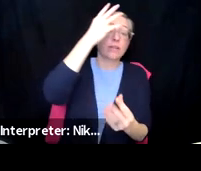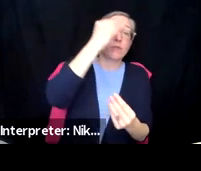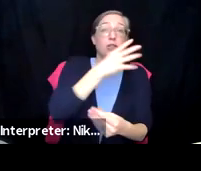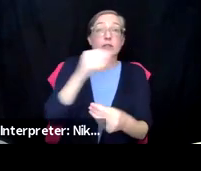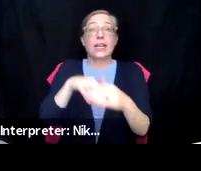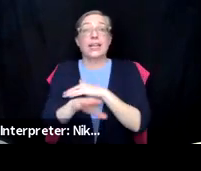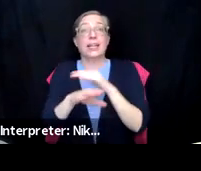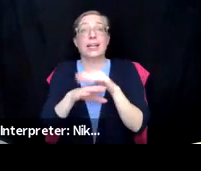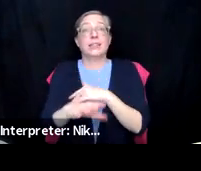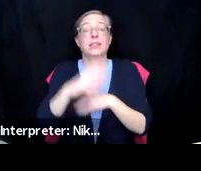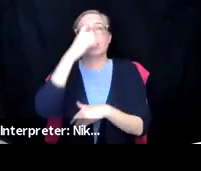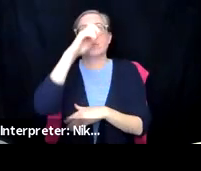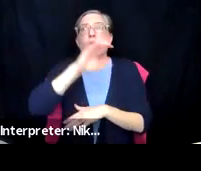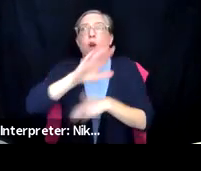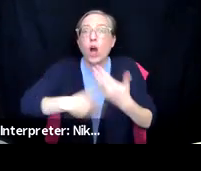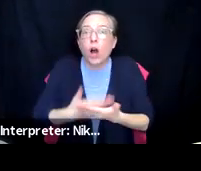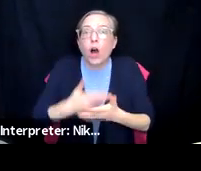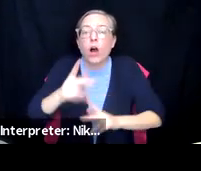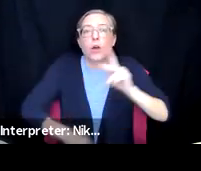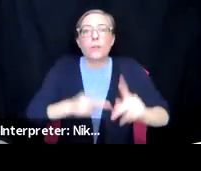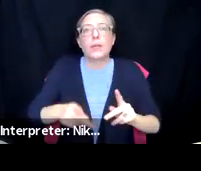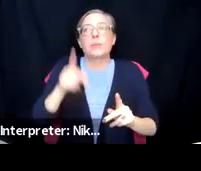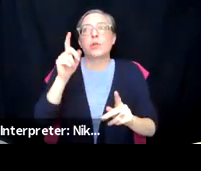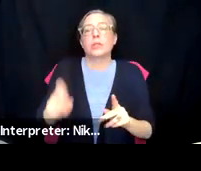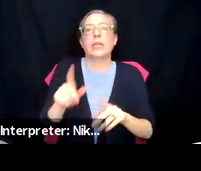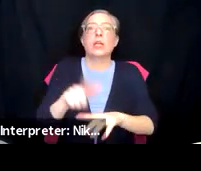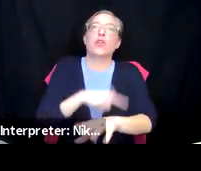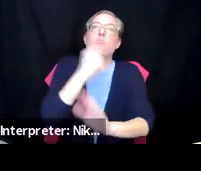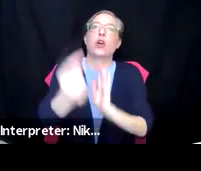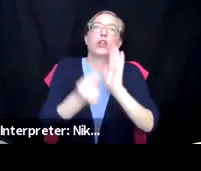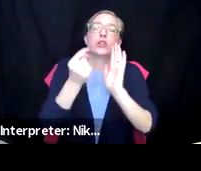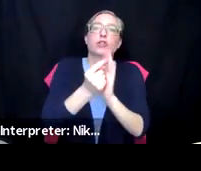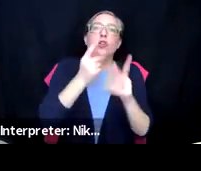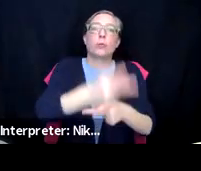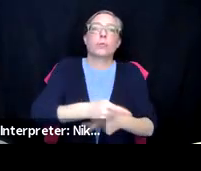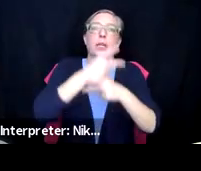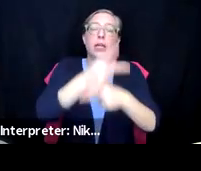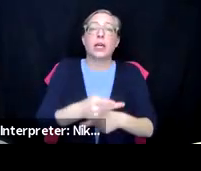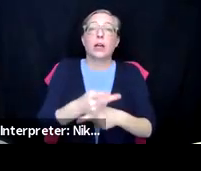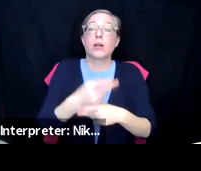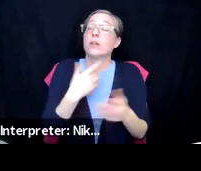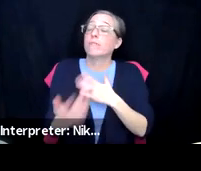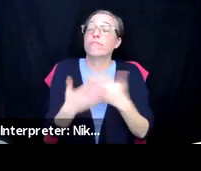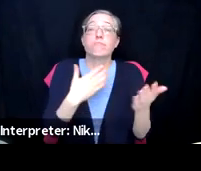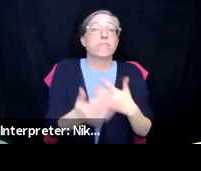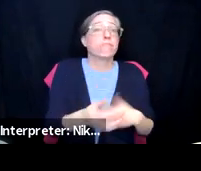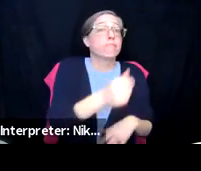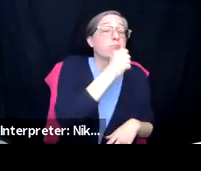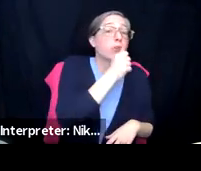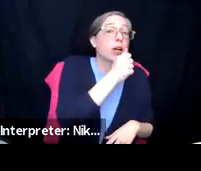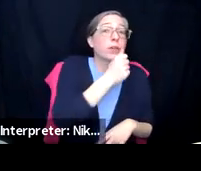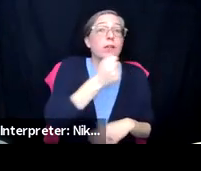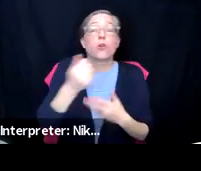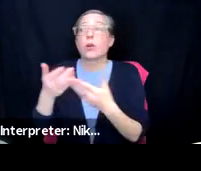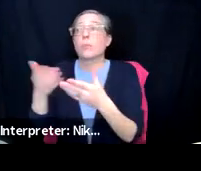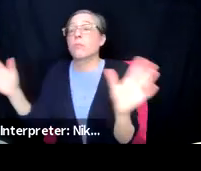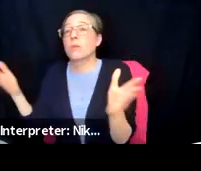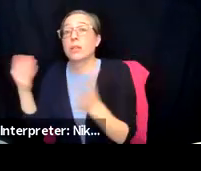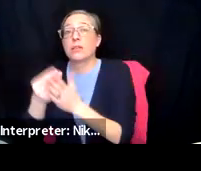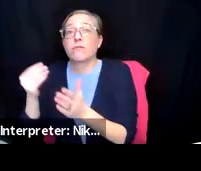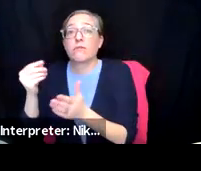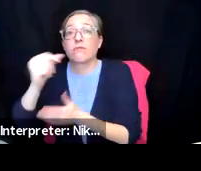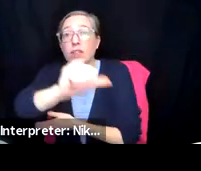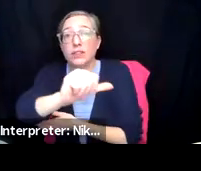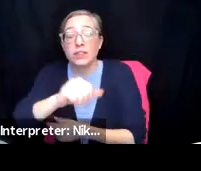seeking long-term care, both publicly and privately funded. In Nebraska, the ADRC demonstration should play